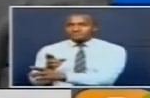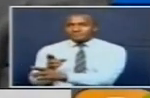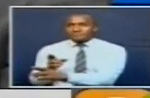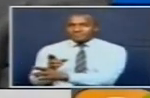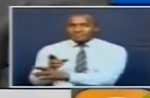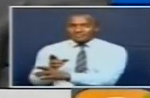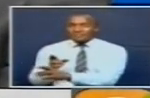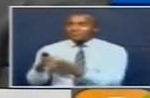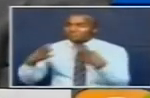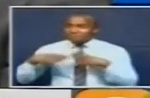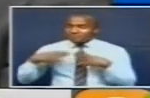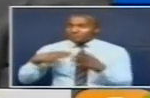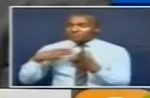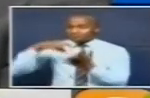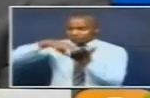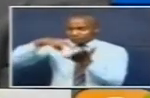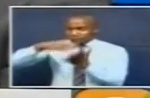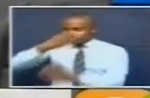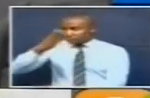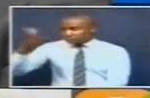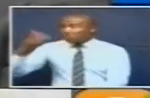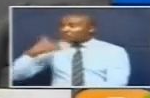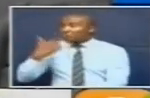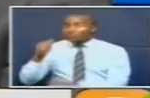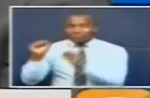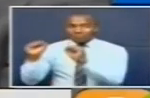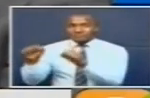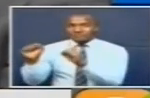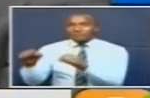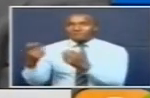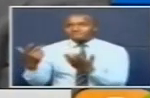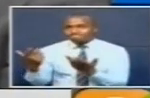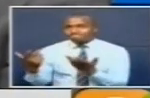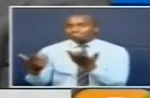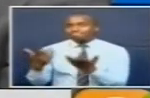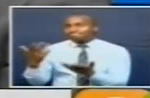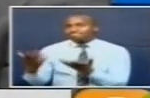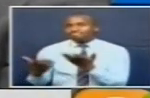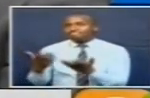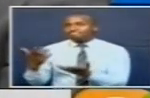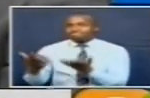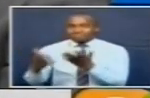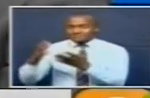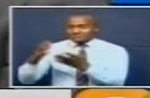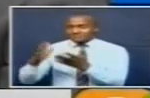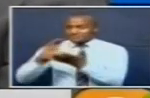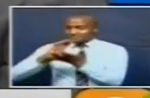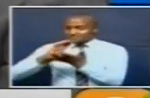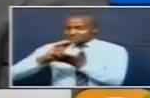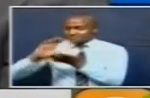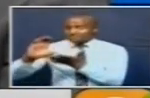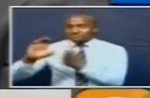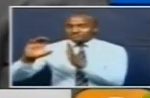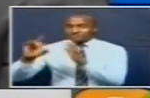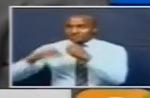for candidates that could be subject to Chapter 6 and as far as decision making to